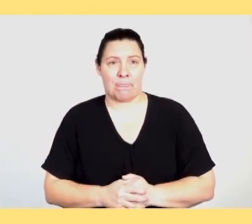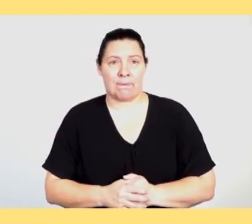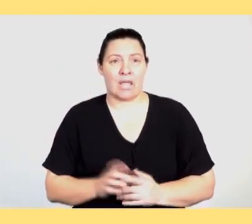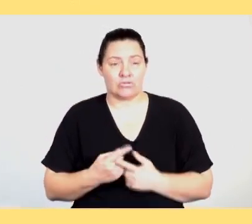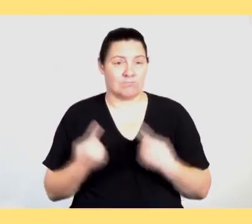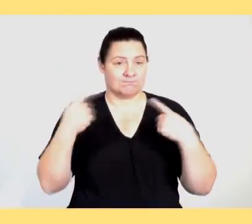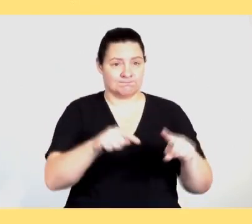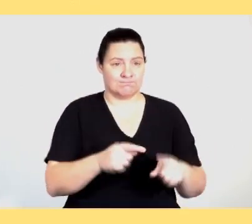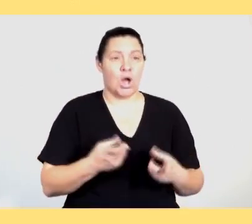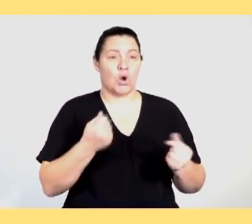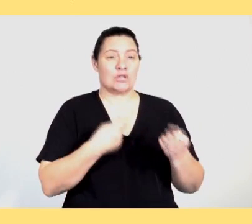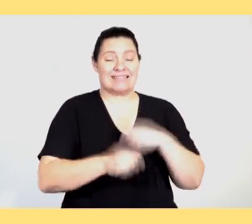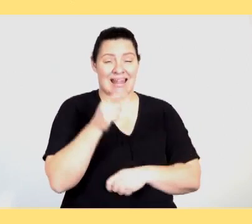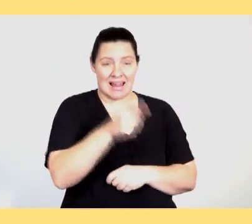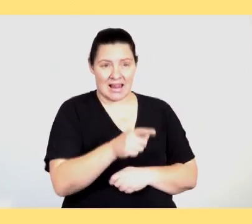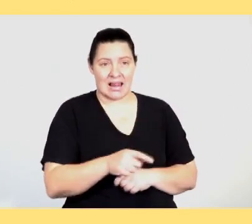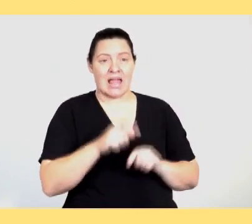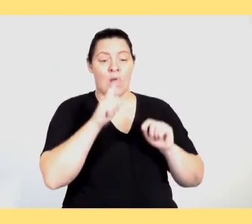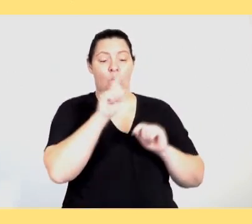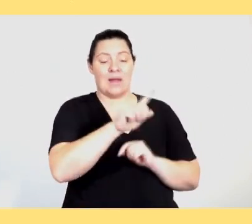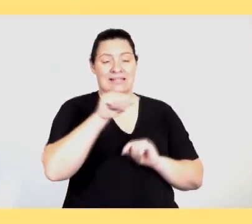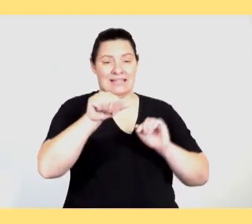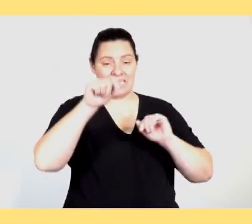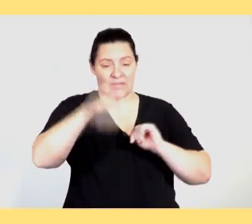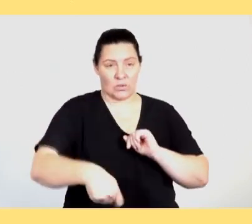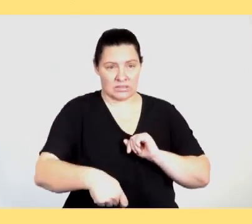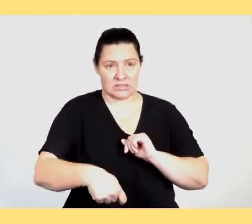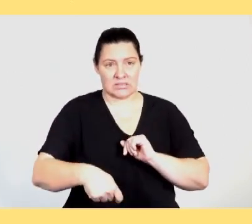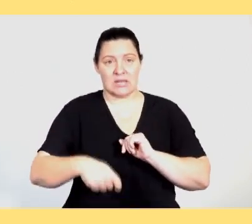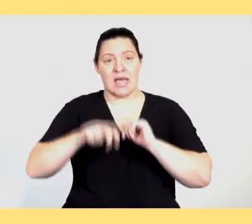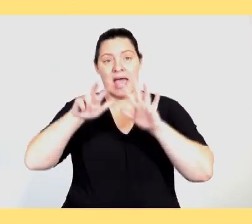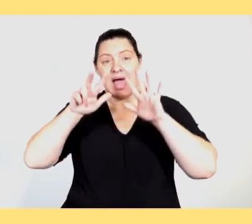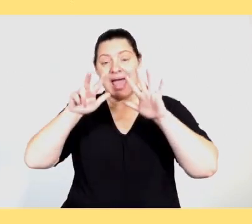16,875. So when I come here, my cost of sales becomes